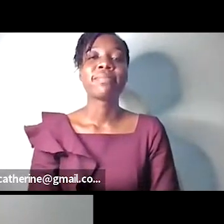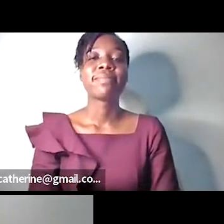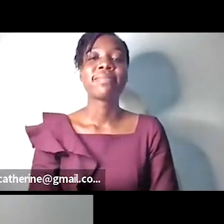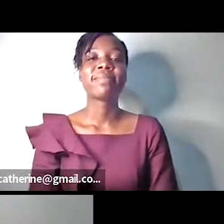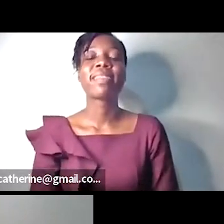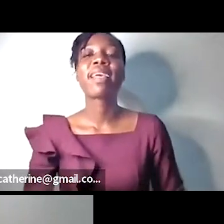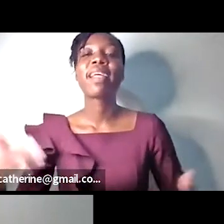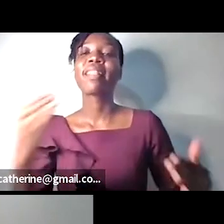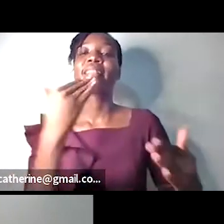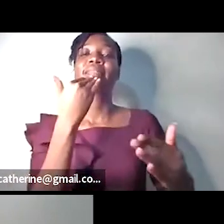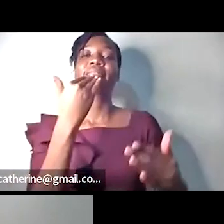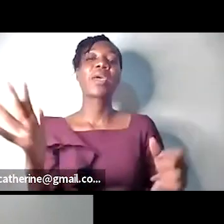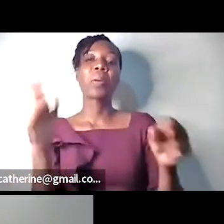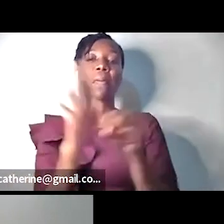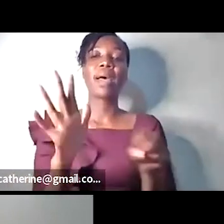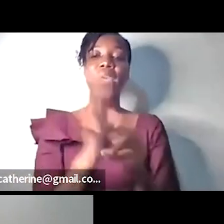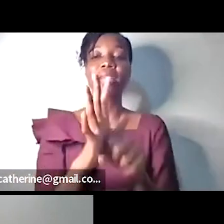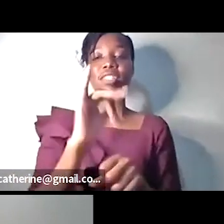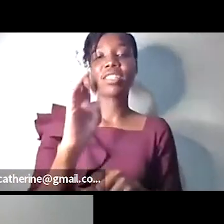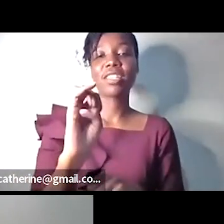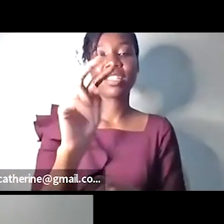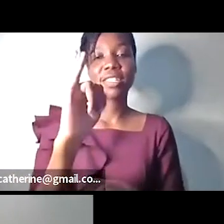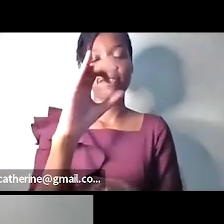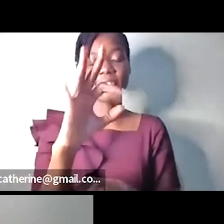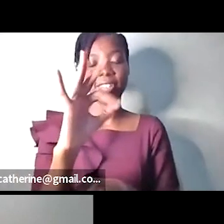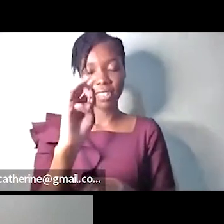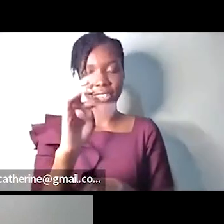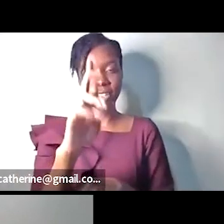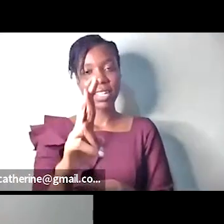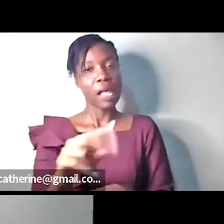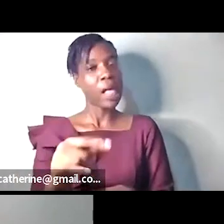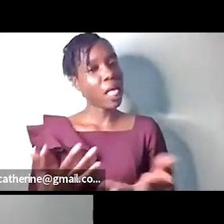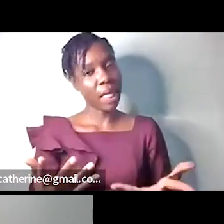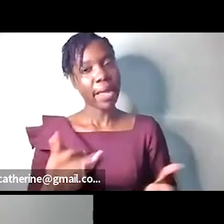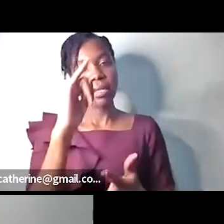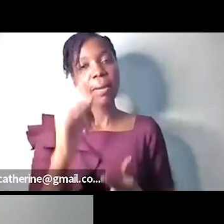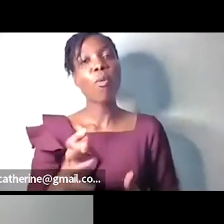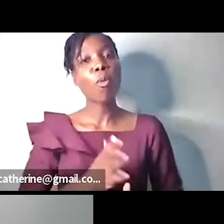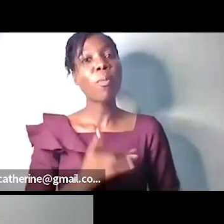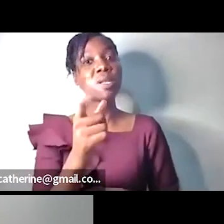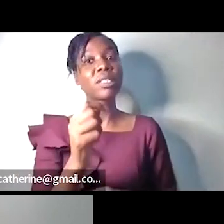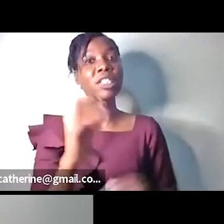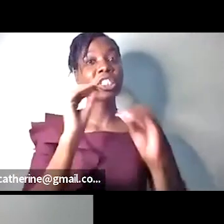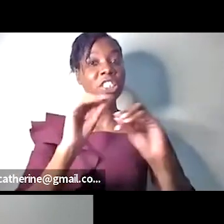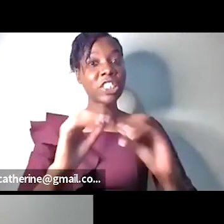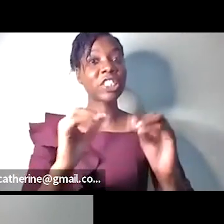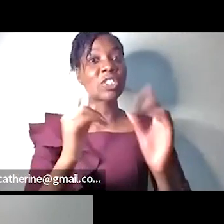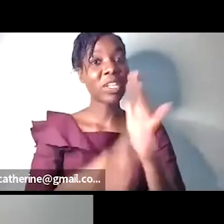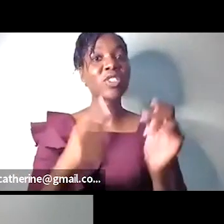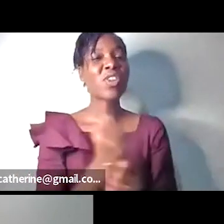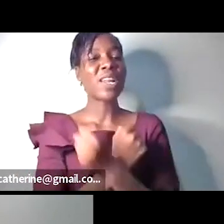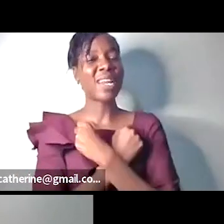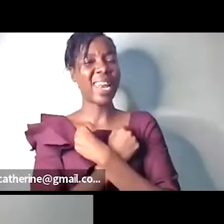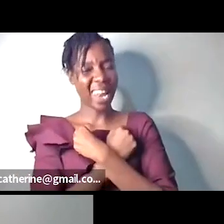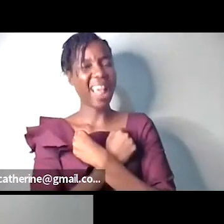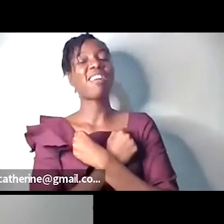Thank you very much, Jennifer. Jennifer, I love, you know what Jennifer taught me? Love passionately. You